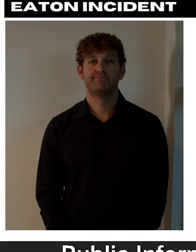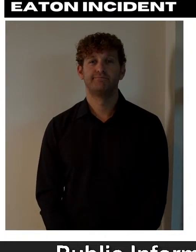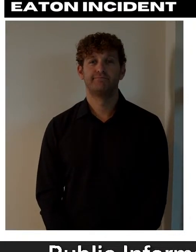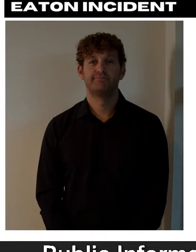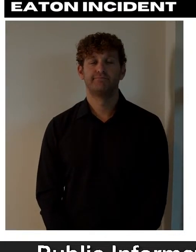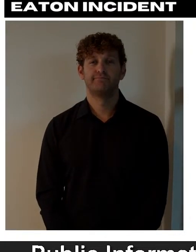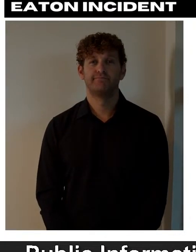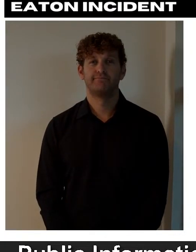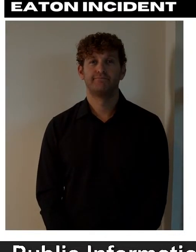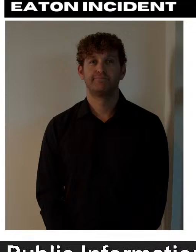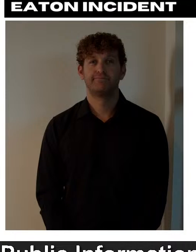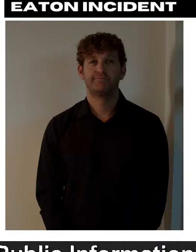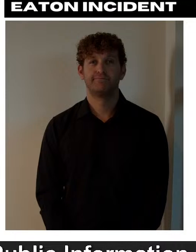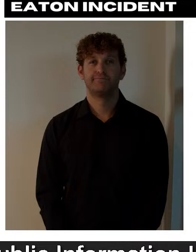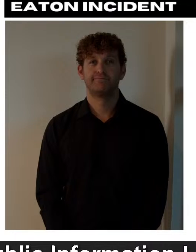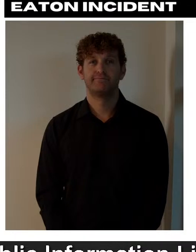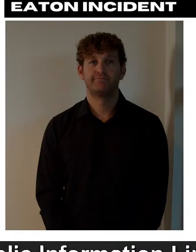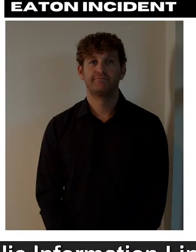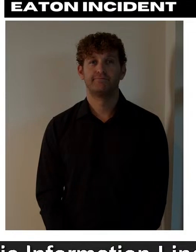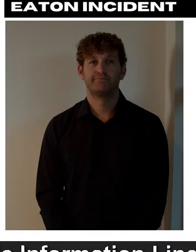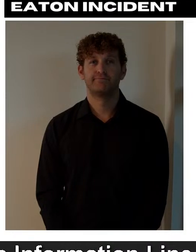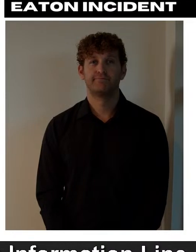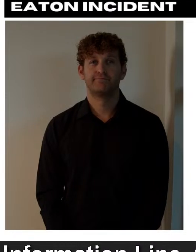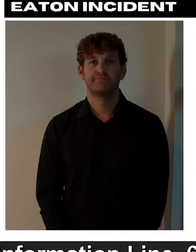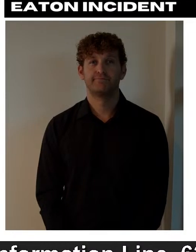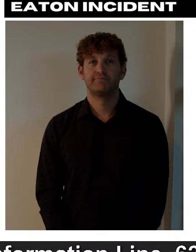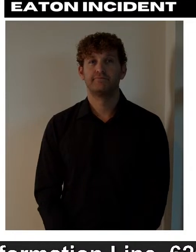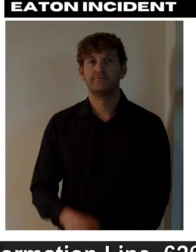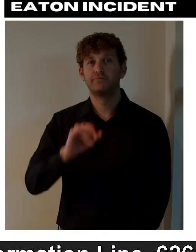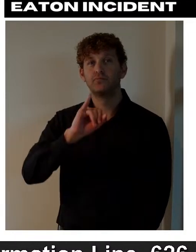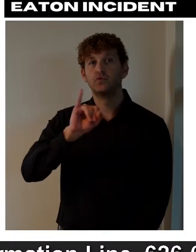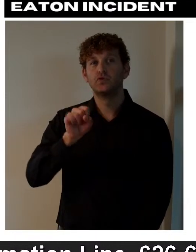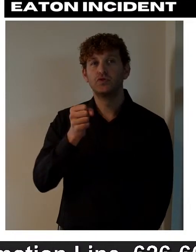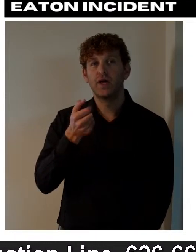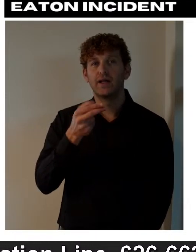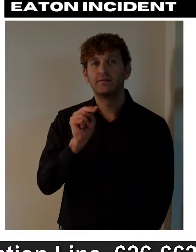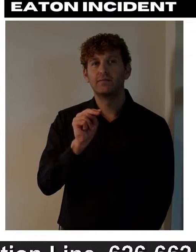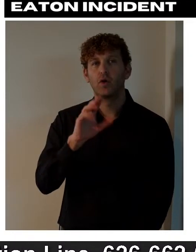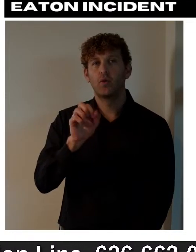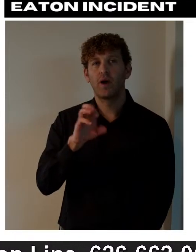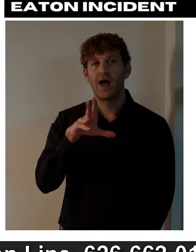I'm going to bring Jen Kraft back up for air resource questions.